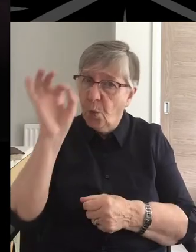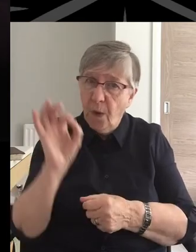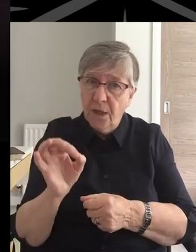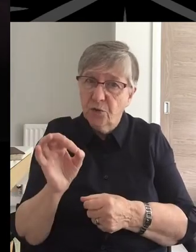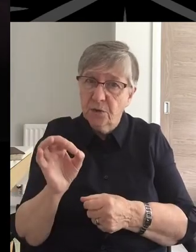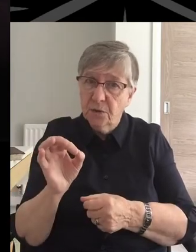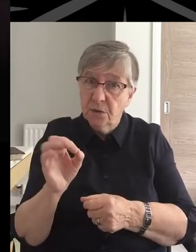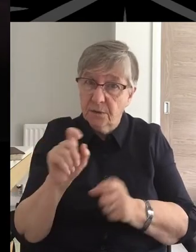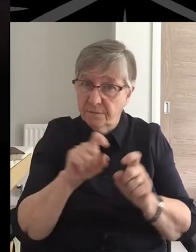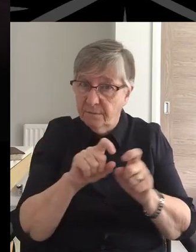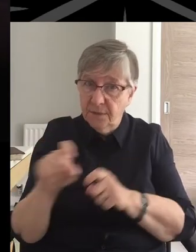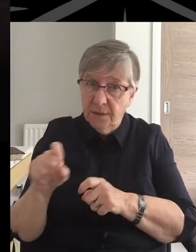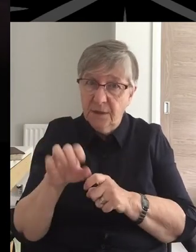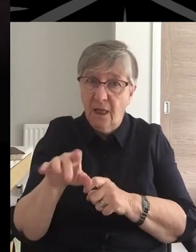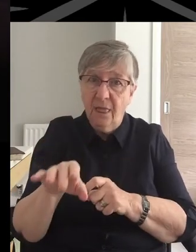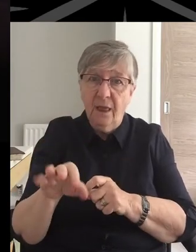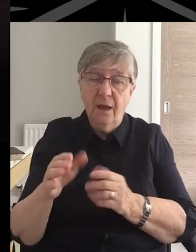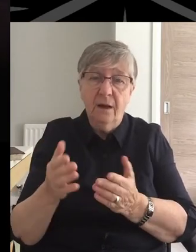away.